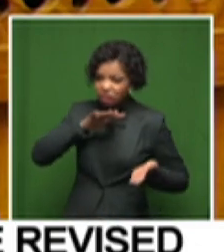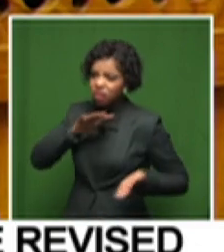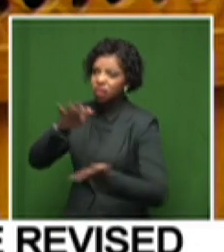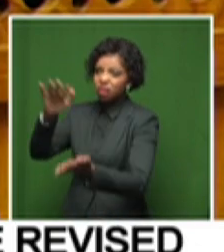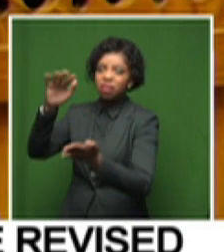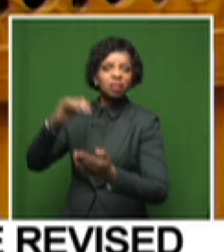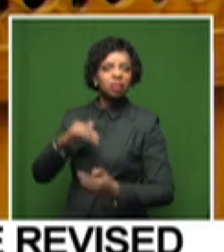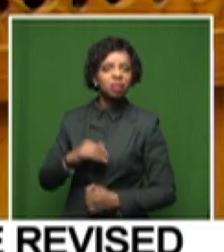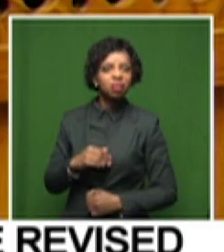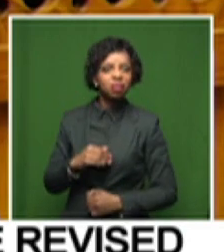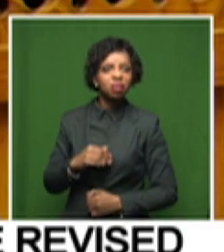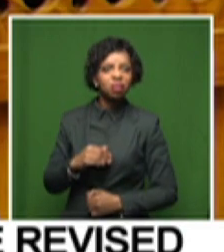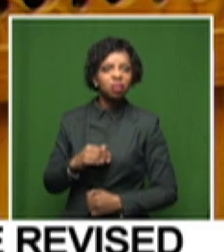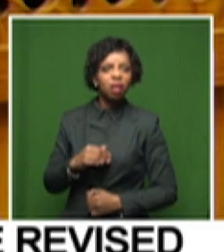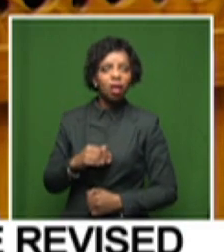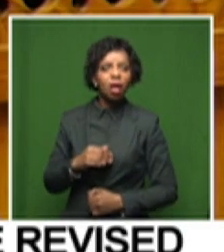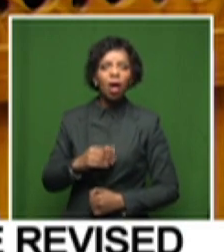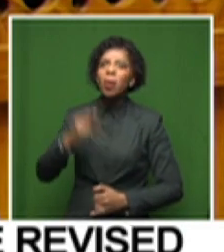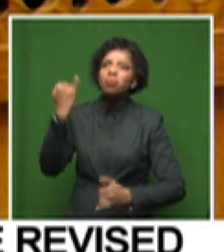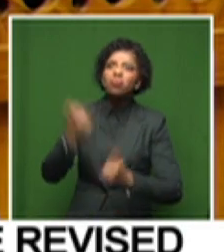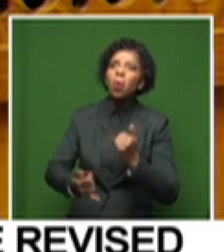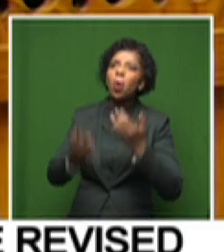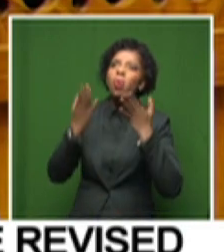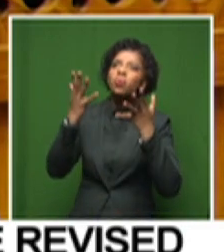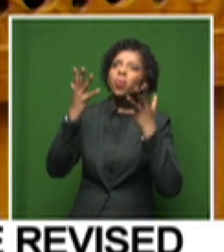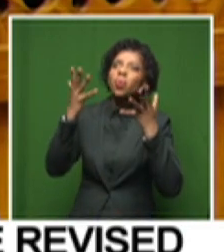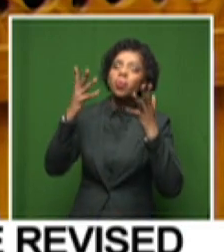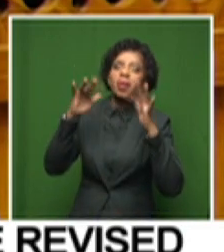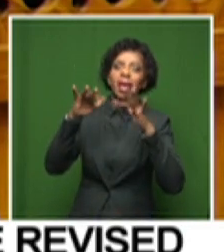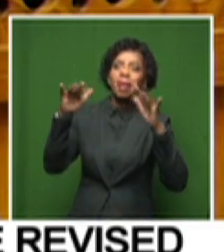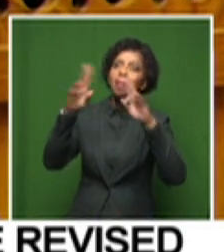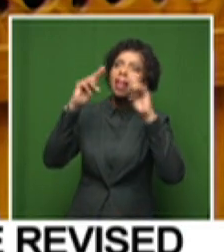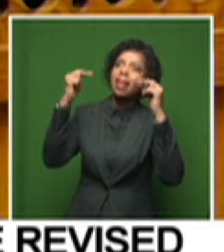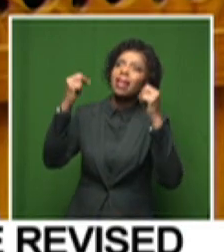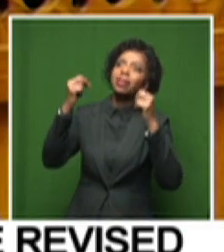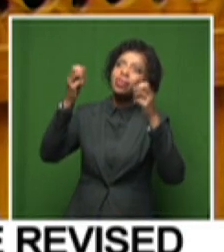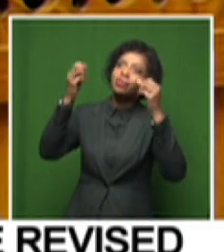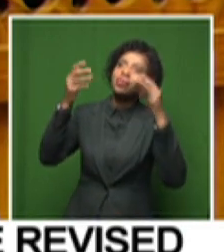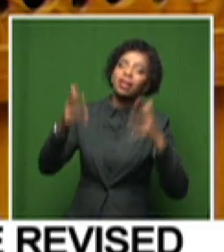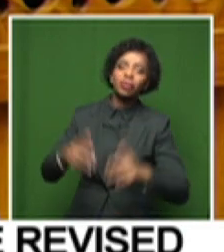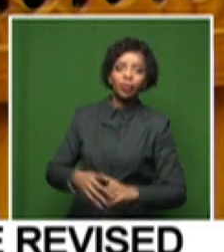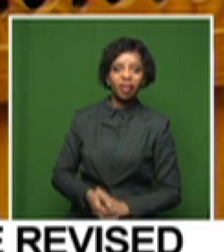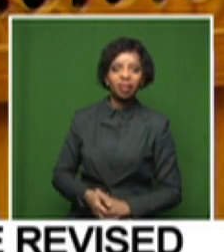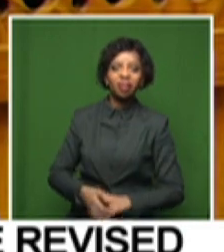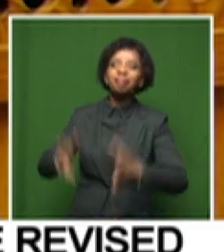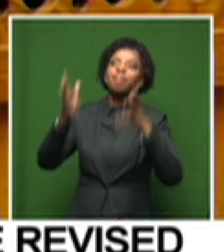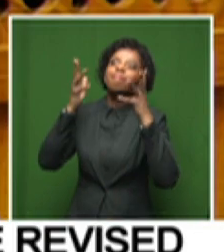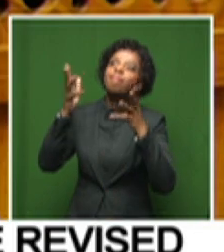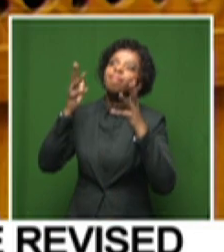What's wrong with you people in the National Treasury? Why don't you spend your way out of this